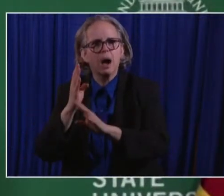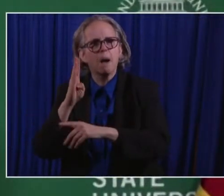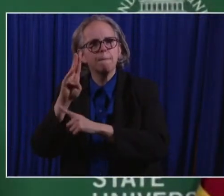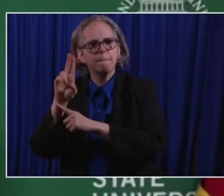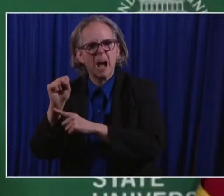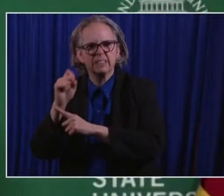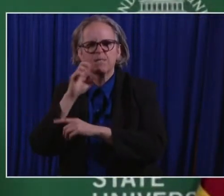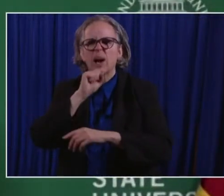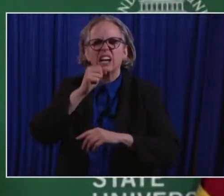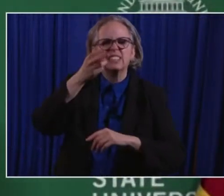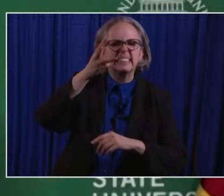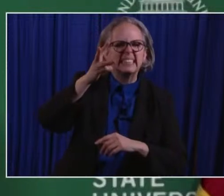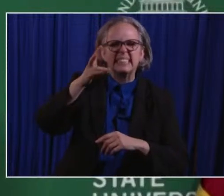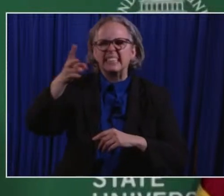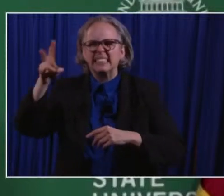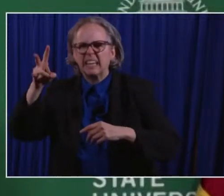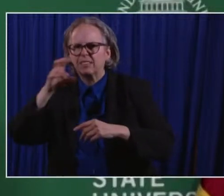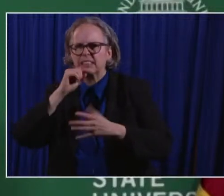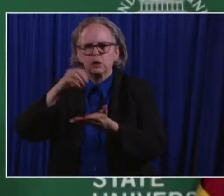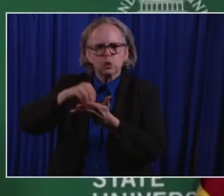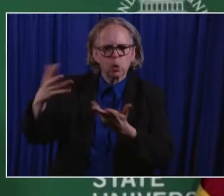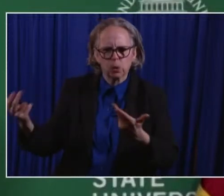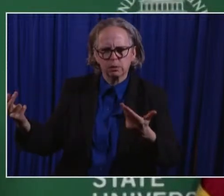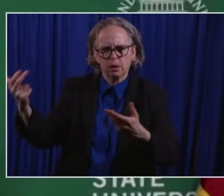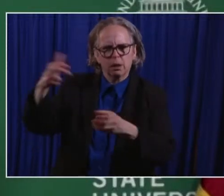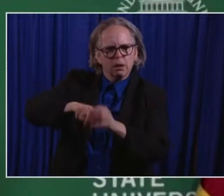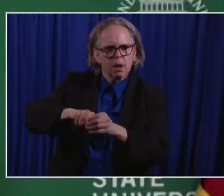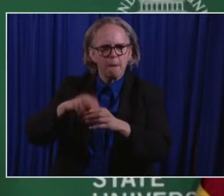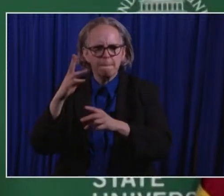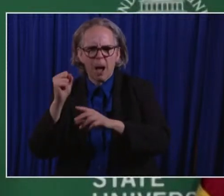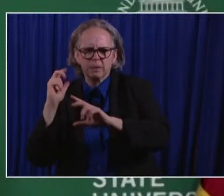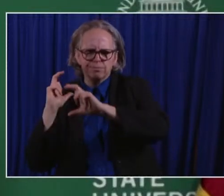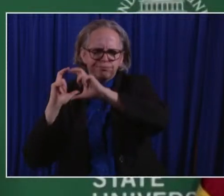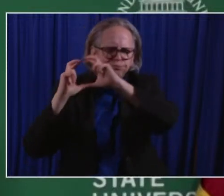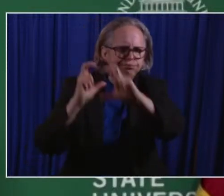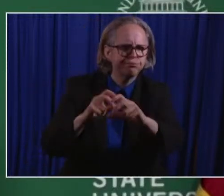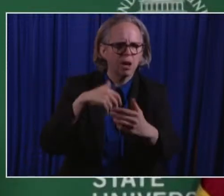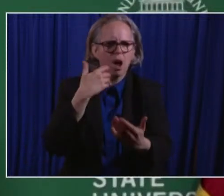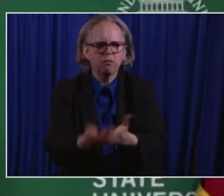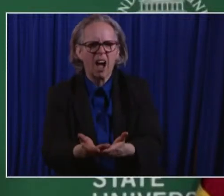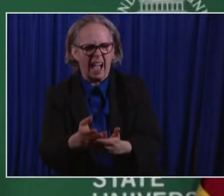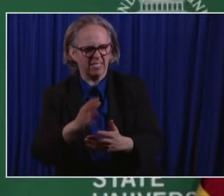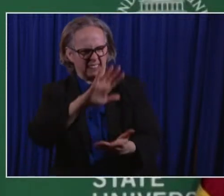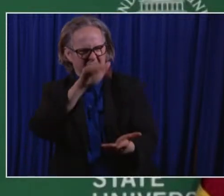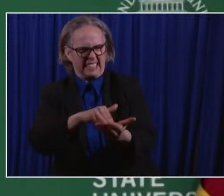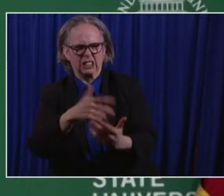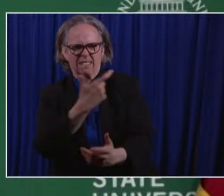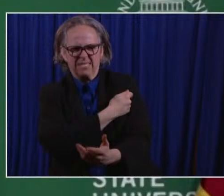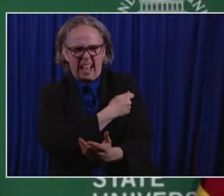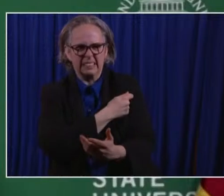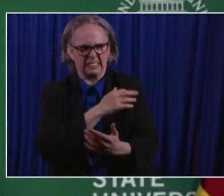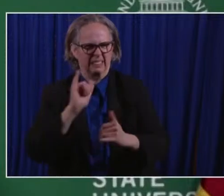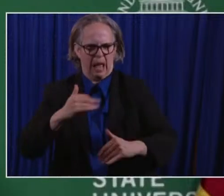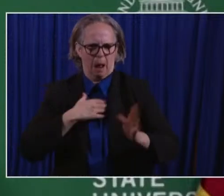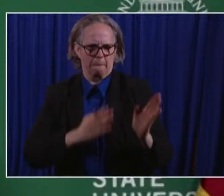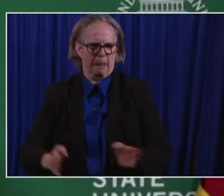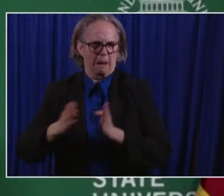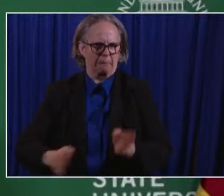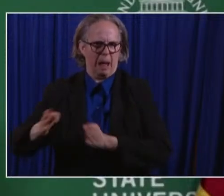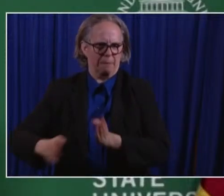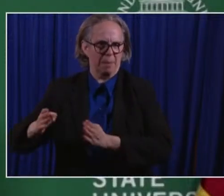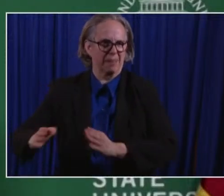I hear every week just some amazing work that's being done in the counties and the cities across this